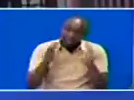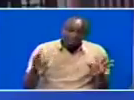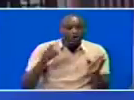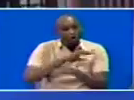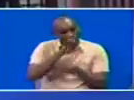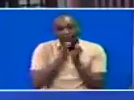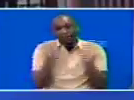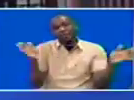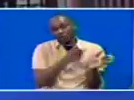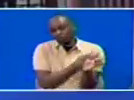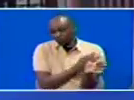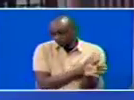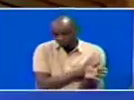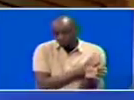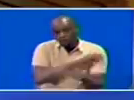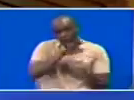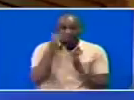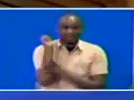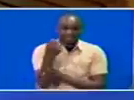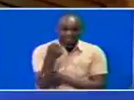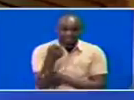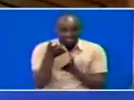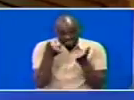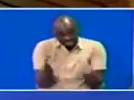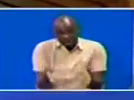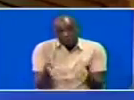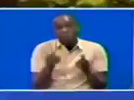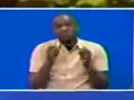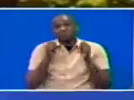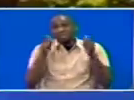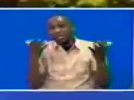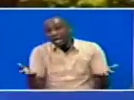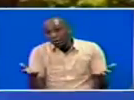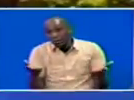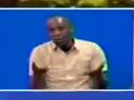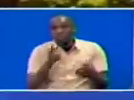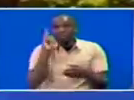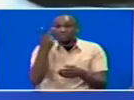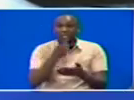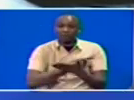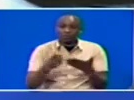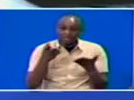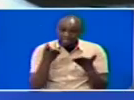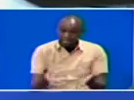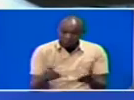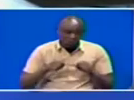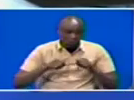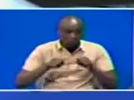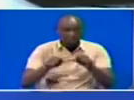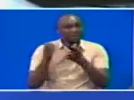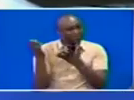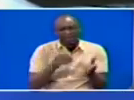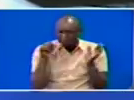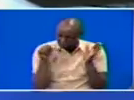public health institutions countrywide, even as the strike, going comfortably into its second week, continues to cause